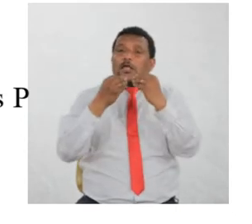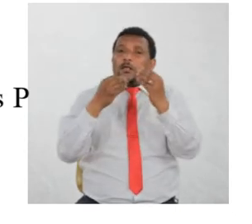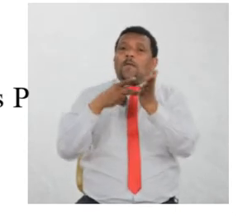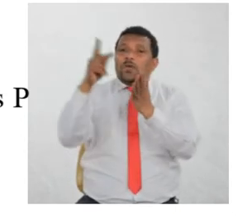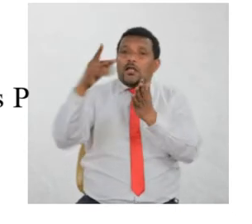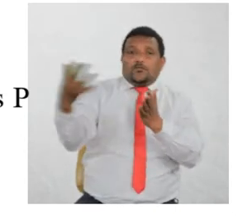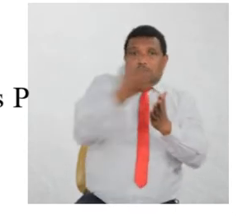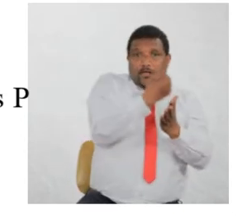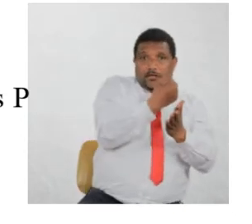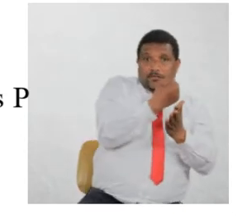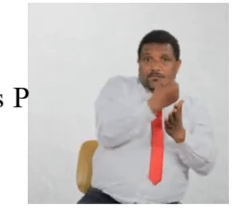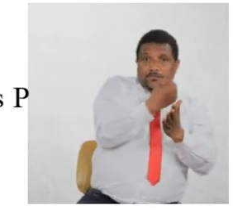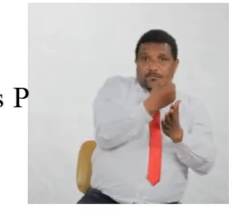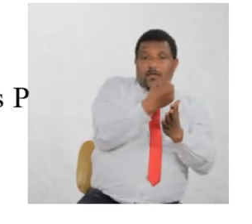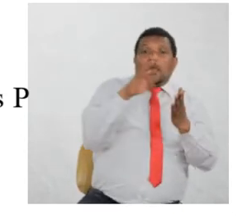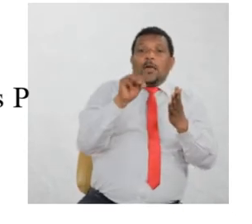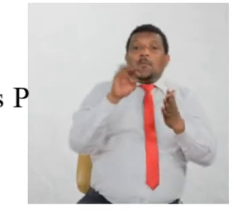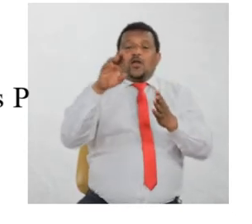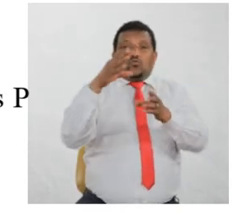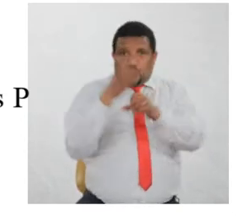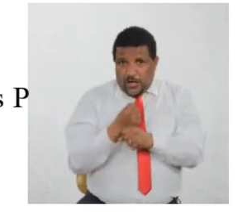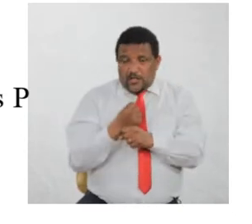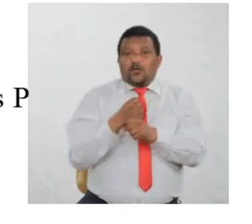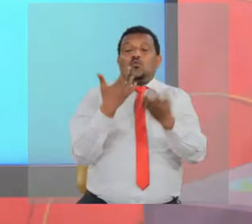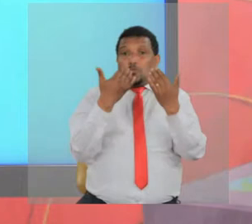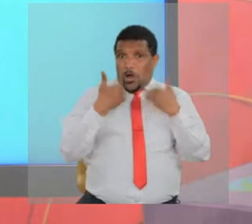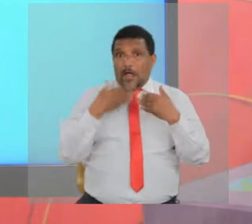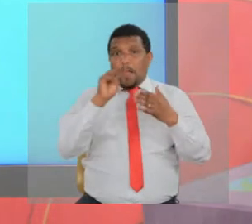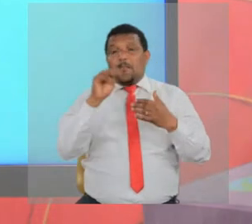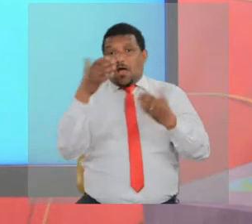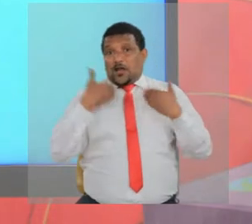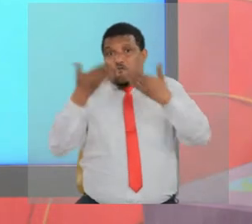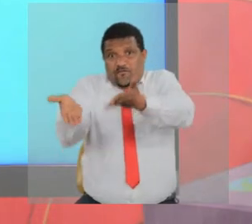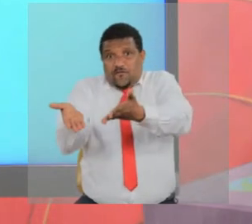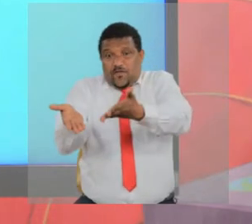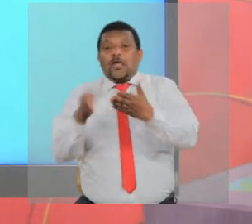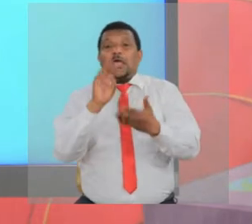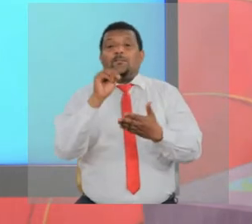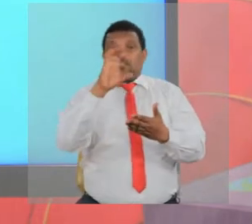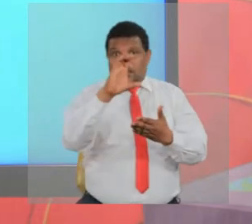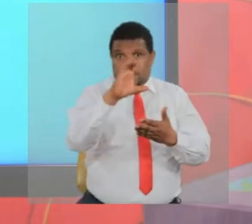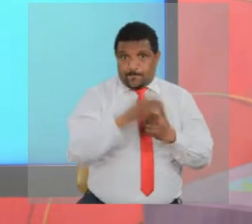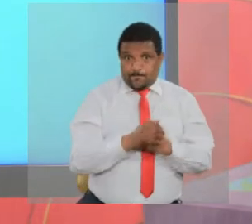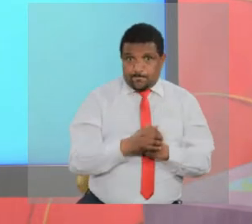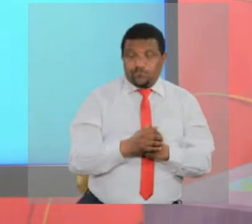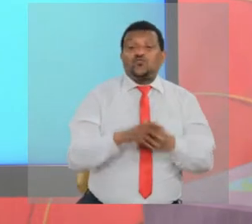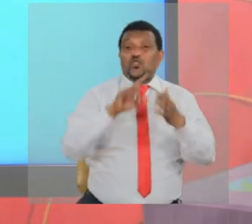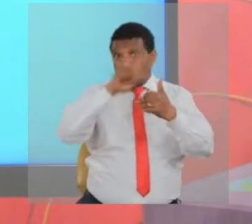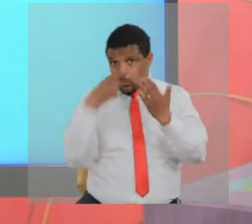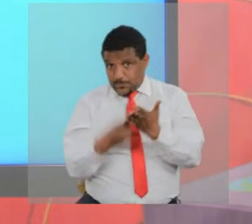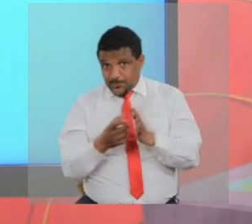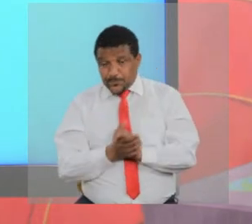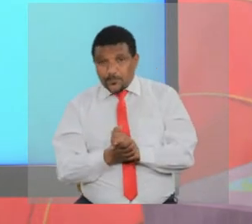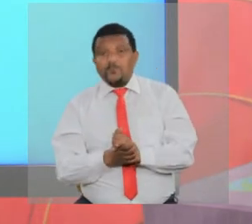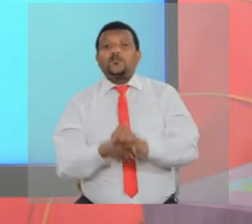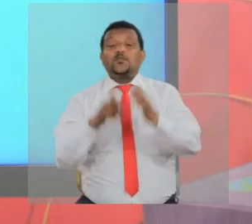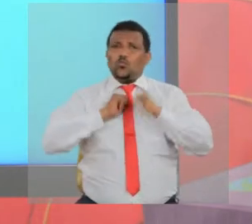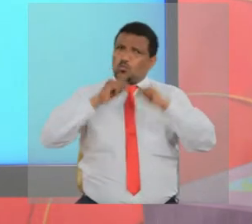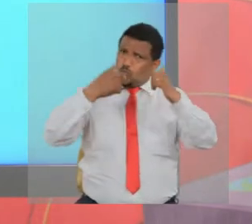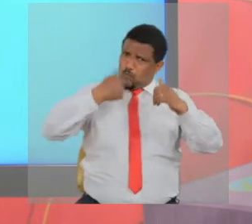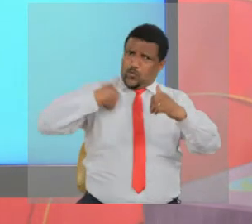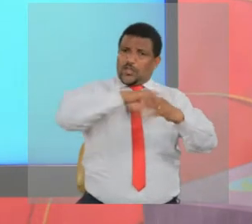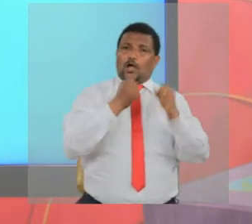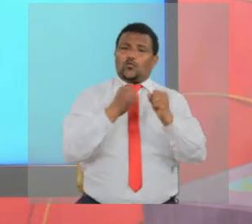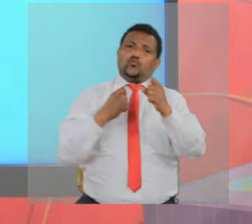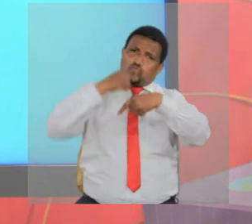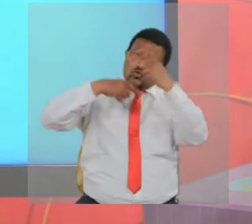market price as the MR. Now we have the MR and the MC. So we can go